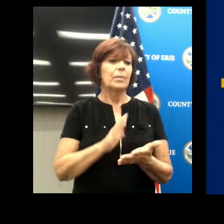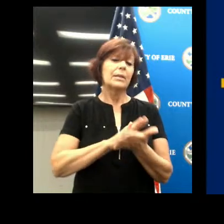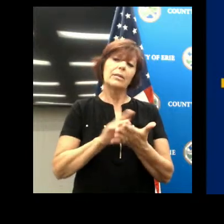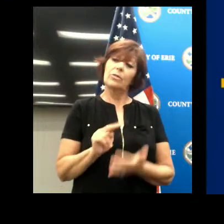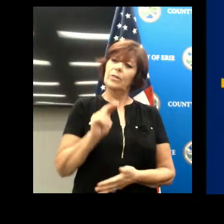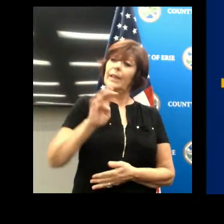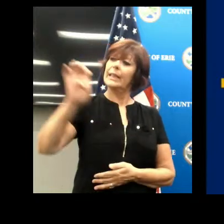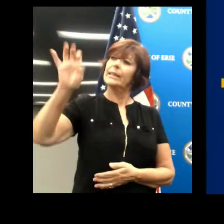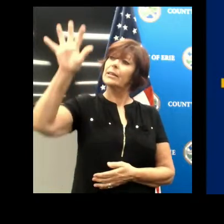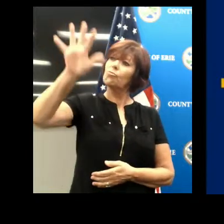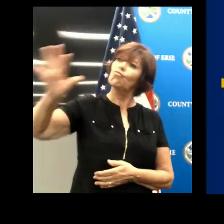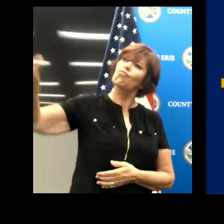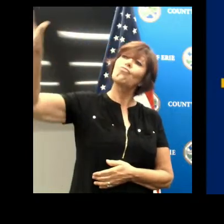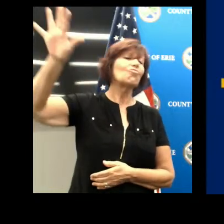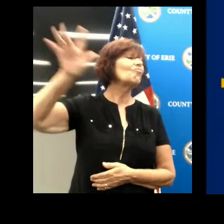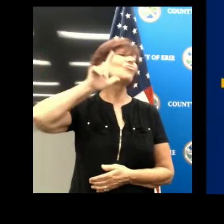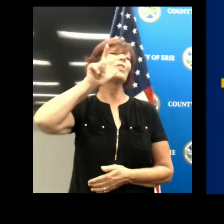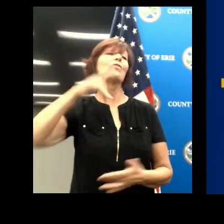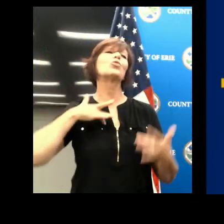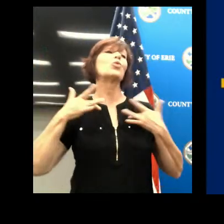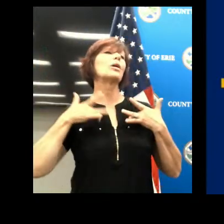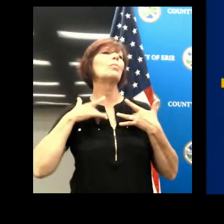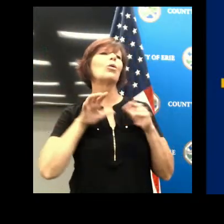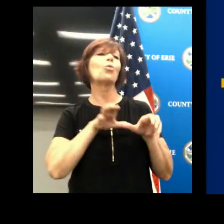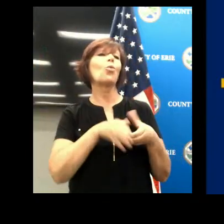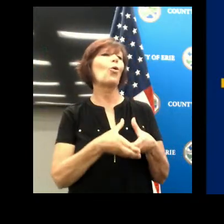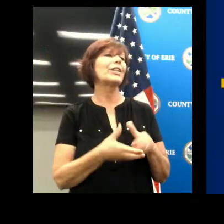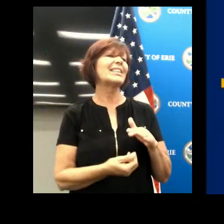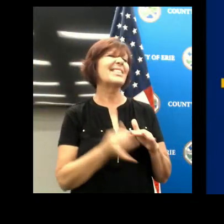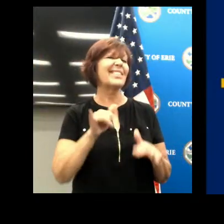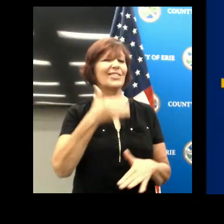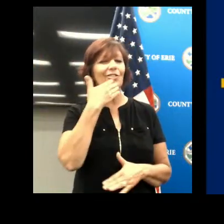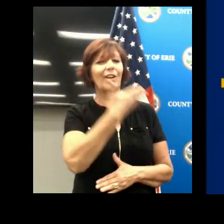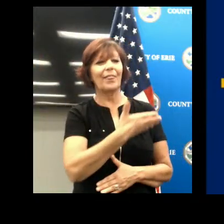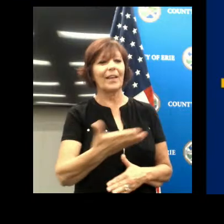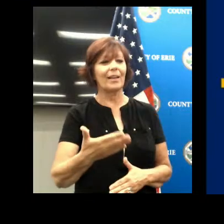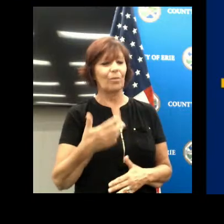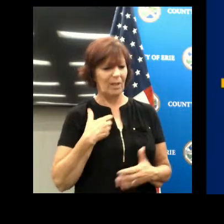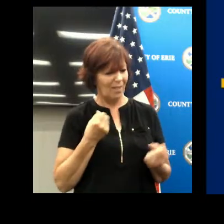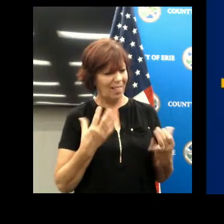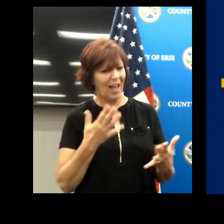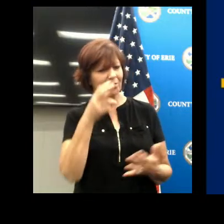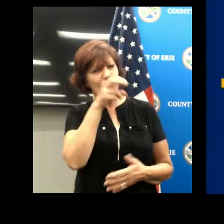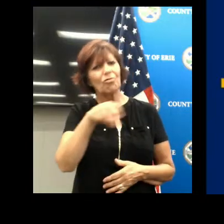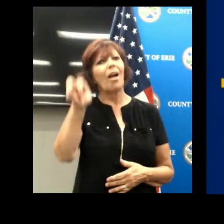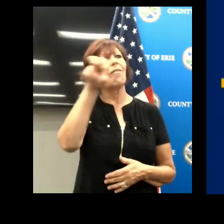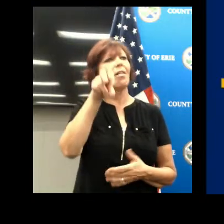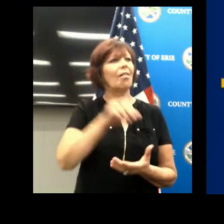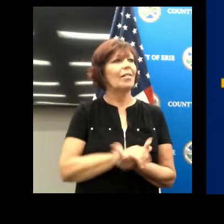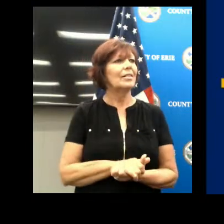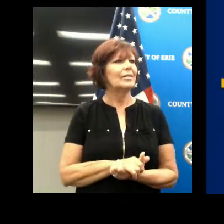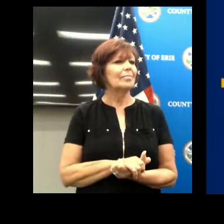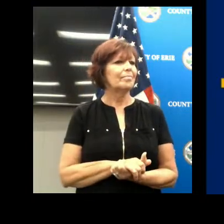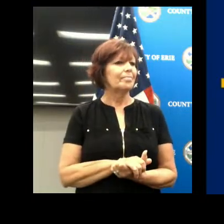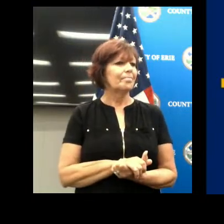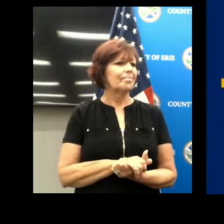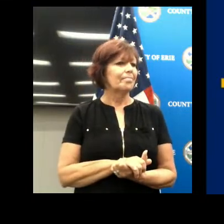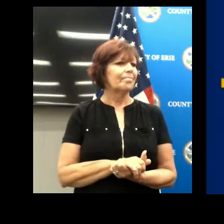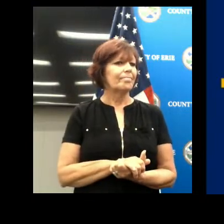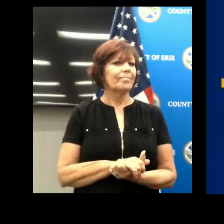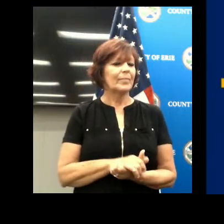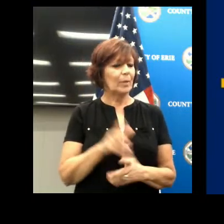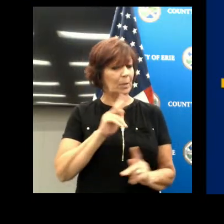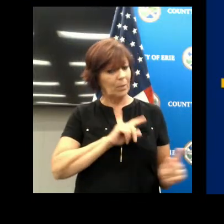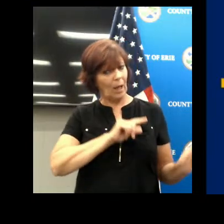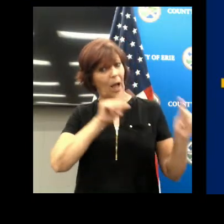Northeast, if you go anywhere in the Northeast, you don't have to worry about quarantining. That's a good thing because we got a lot of travel from people in the Northeast to New York,